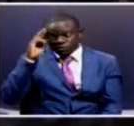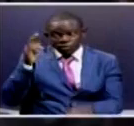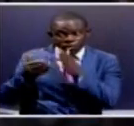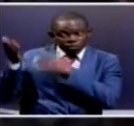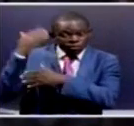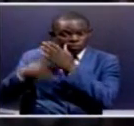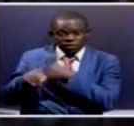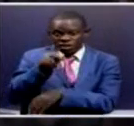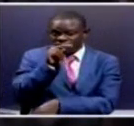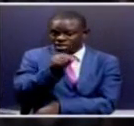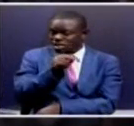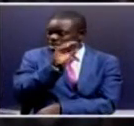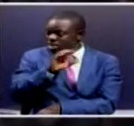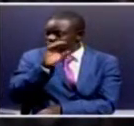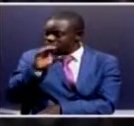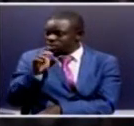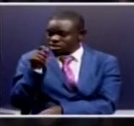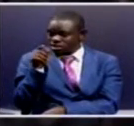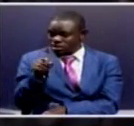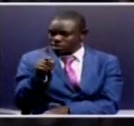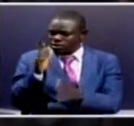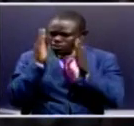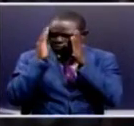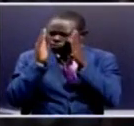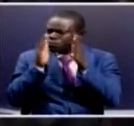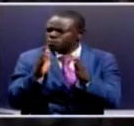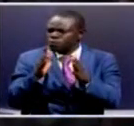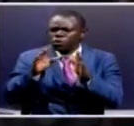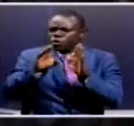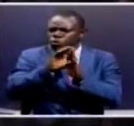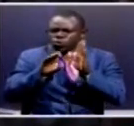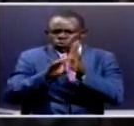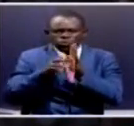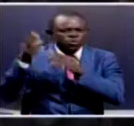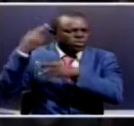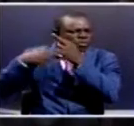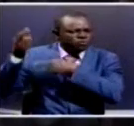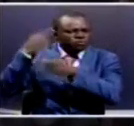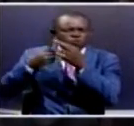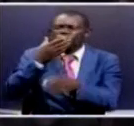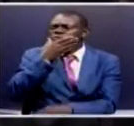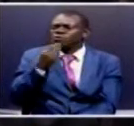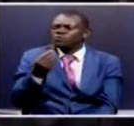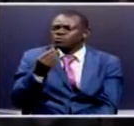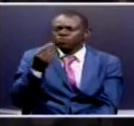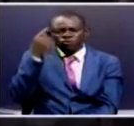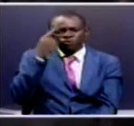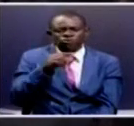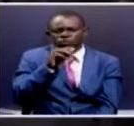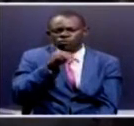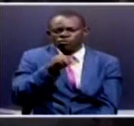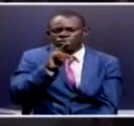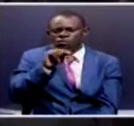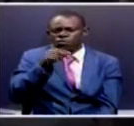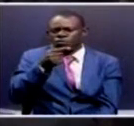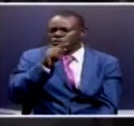the Mungomba report, Constitutional Review Commission report, if I'm not mistaken. It was decided that